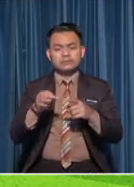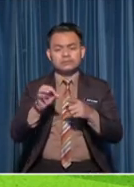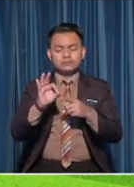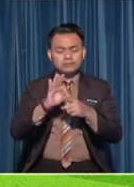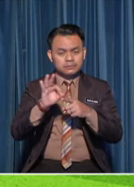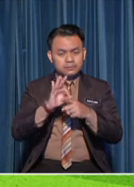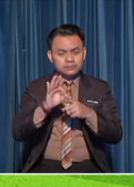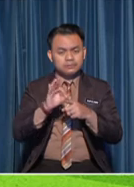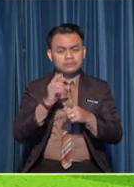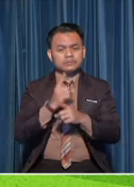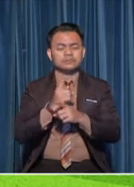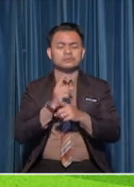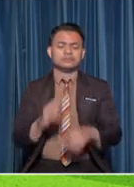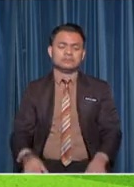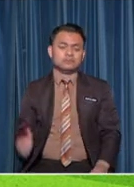Let's explore more.